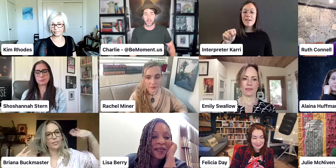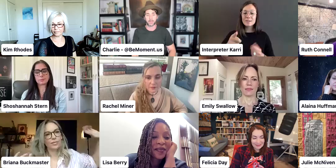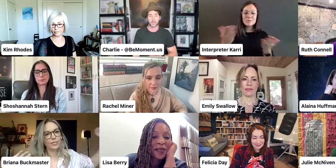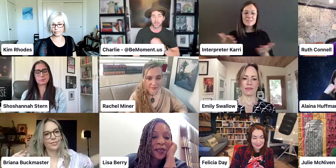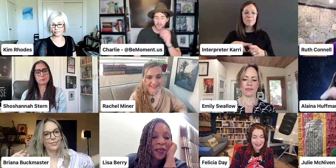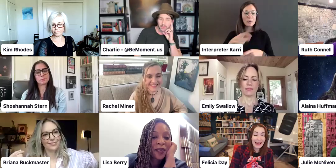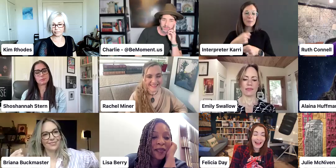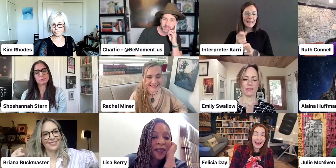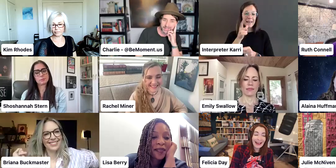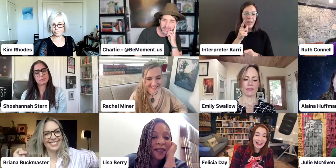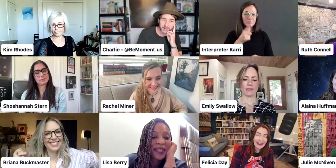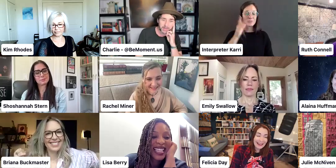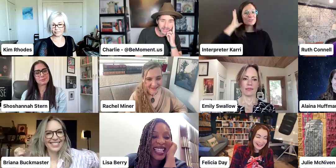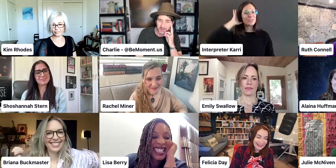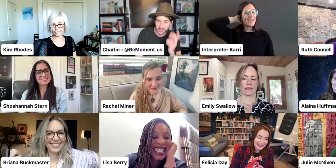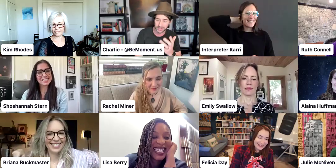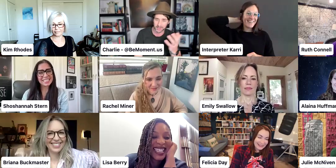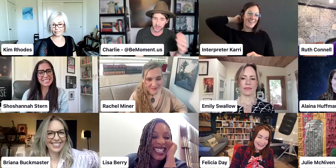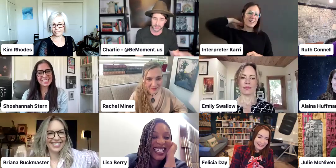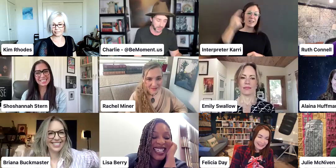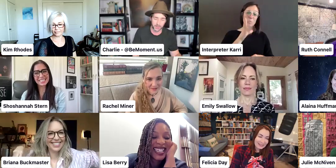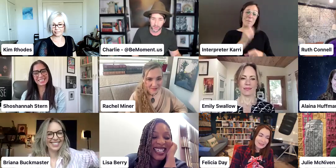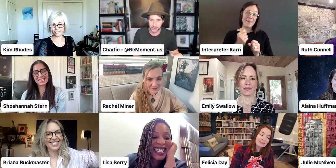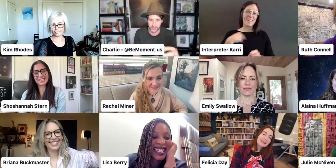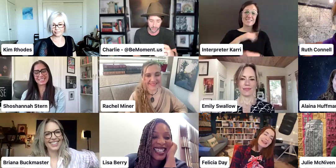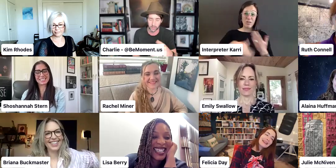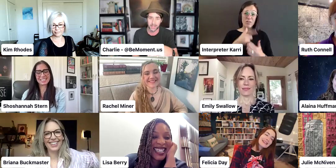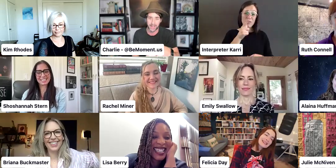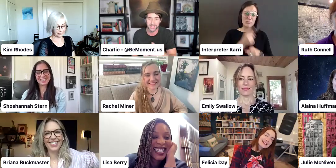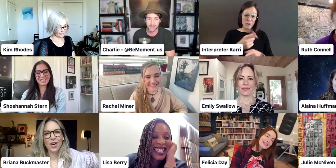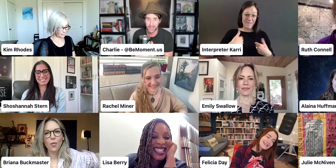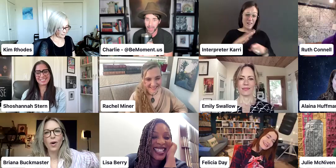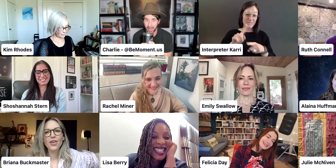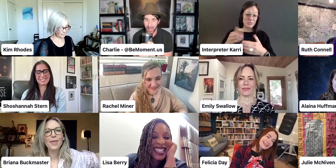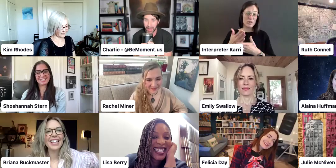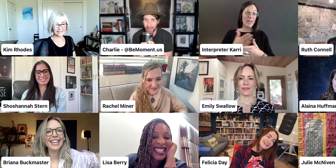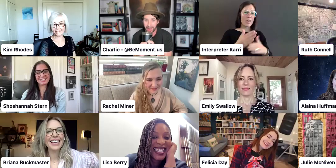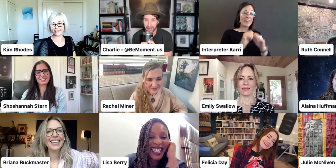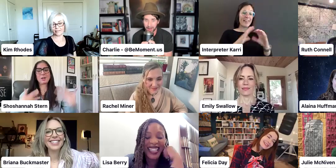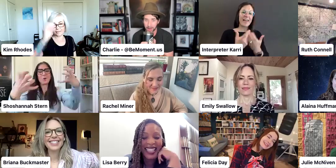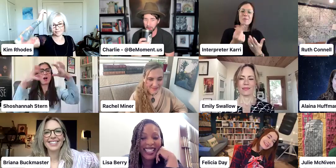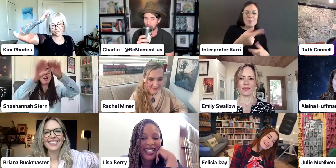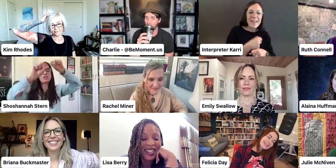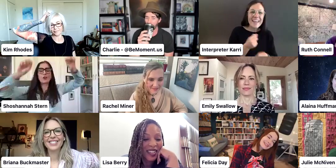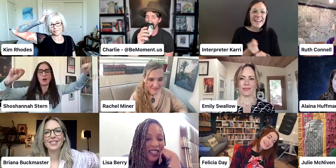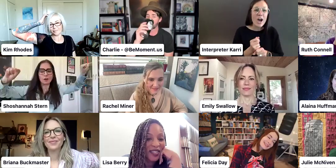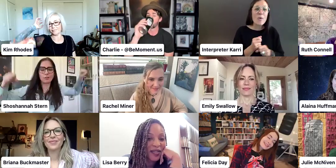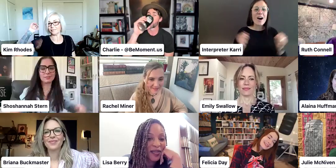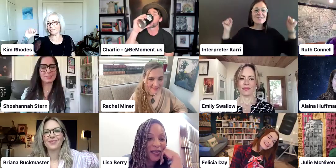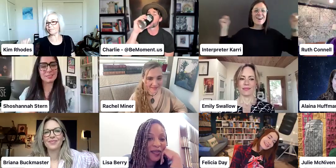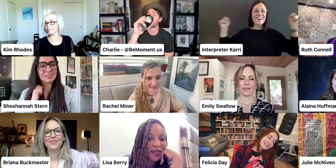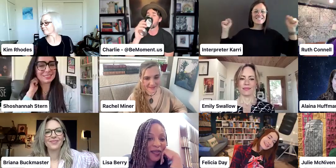lunch, you're going to make us all lunch is the question. Do you have enough to share with the whole class? What are you making?